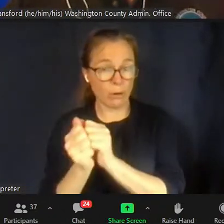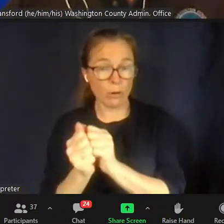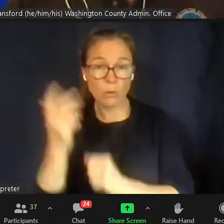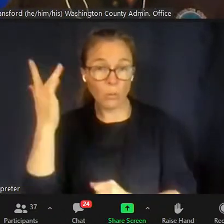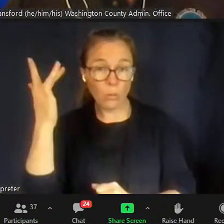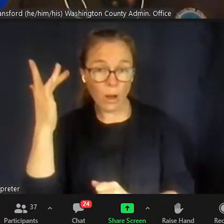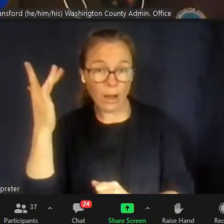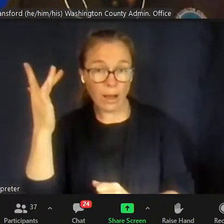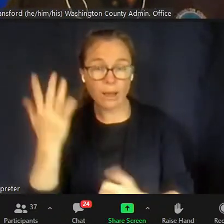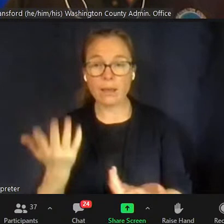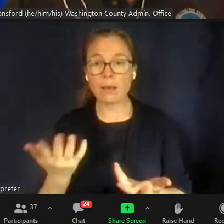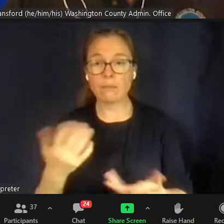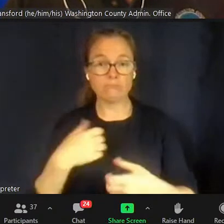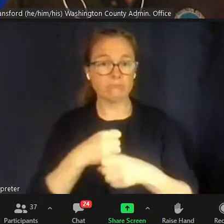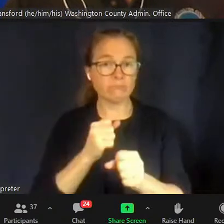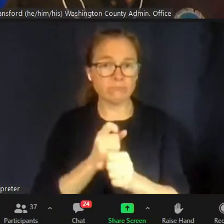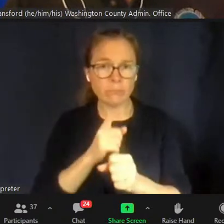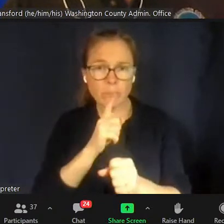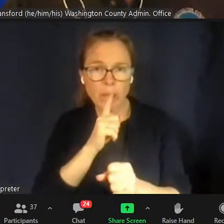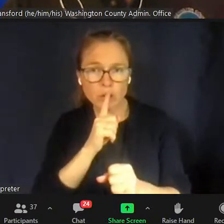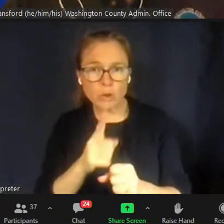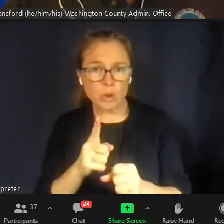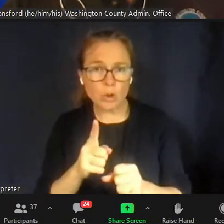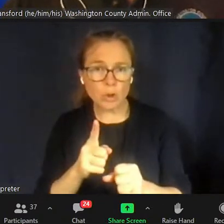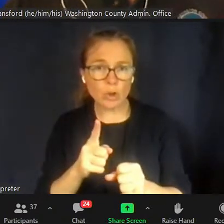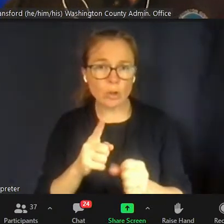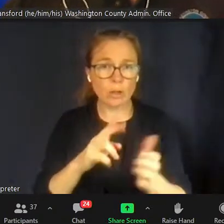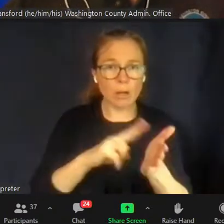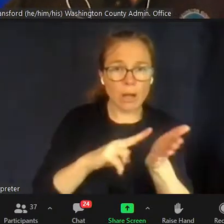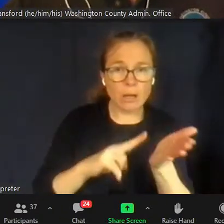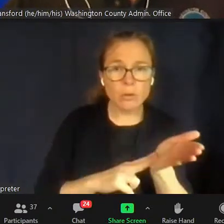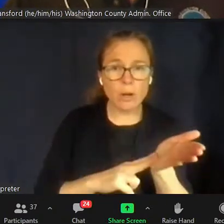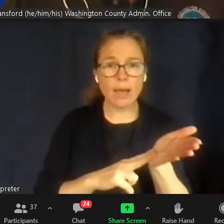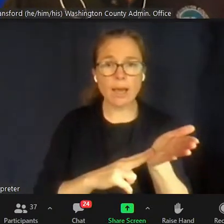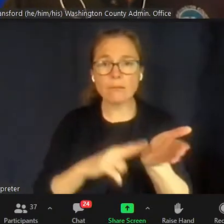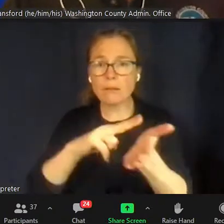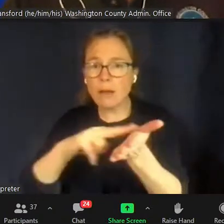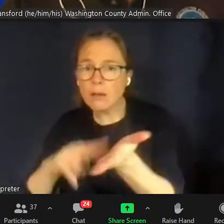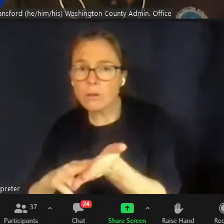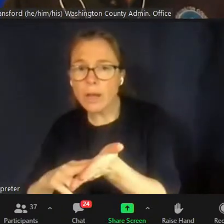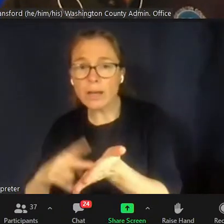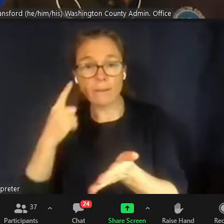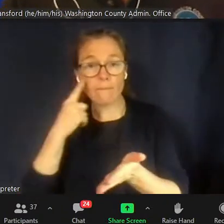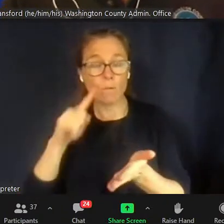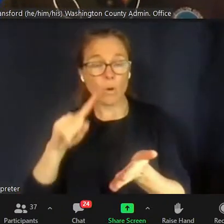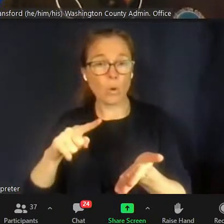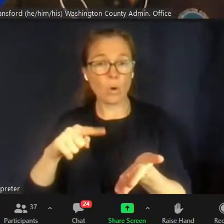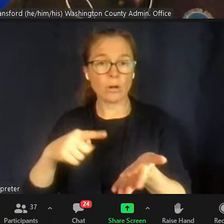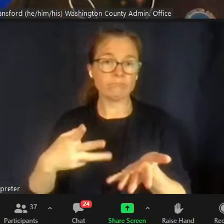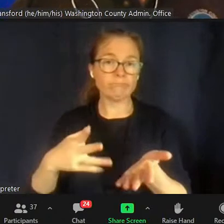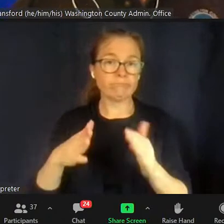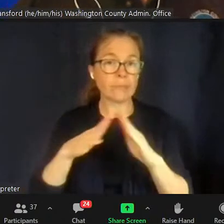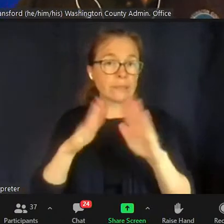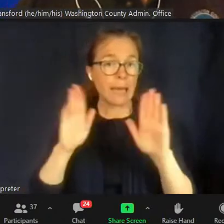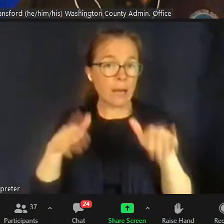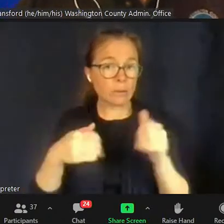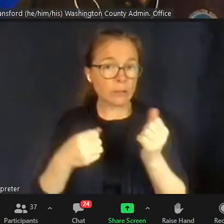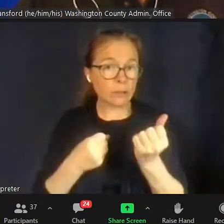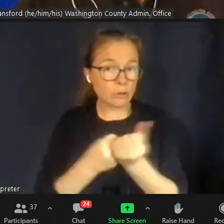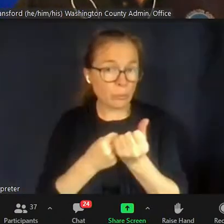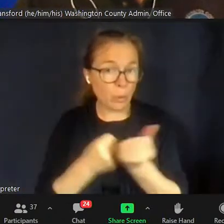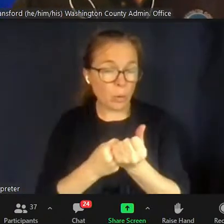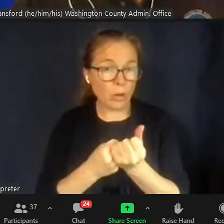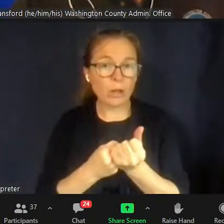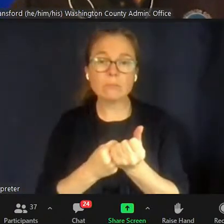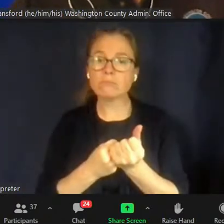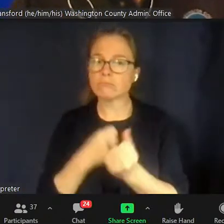we let out contracts for supportive housing services support, that we were making